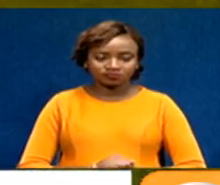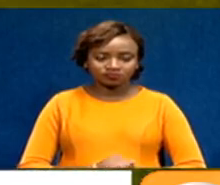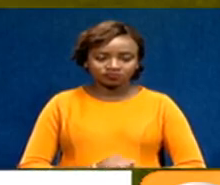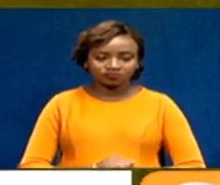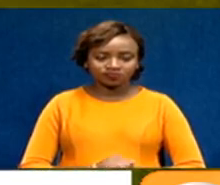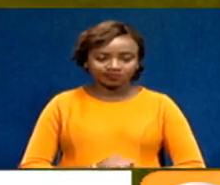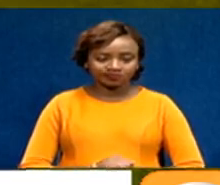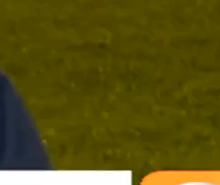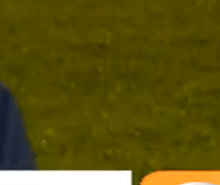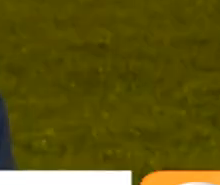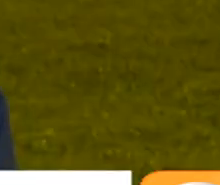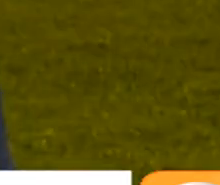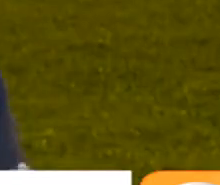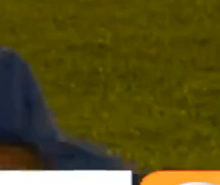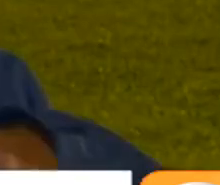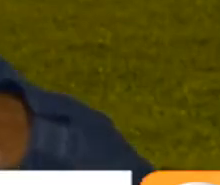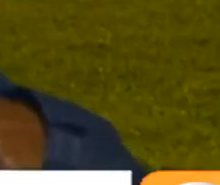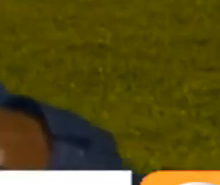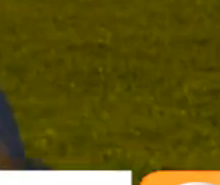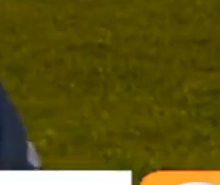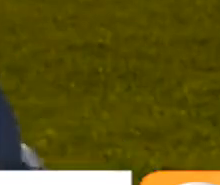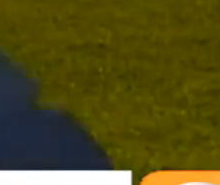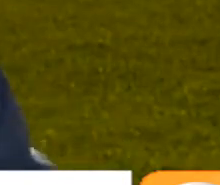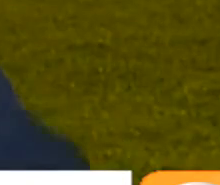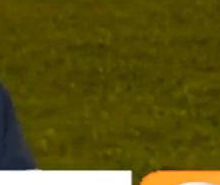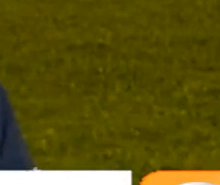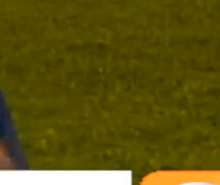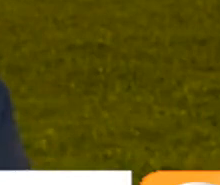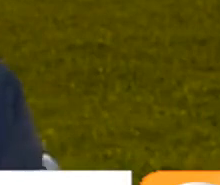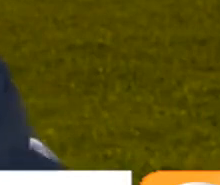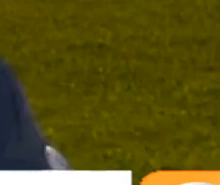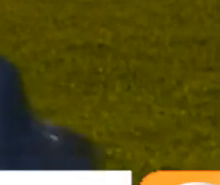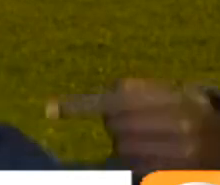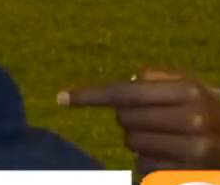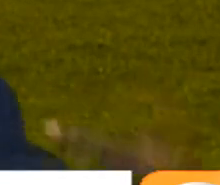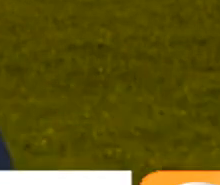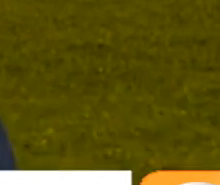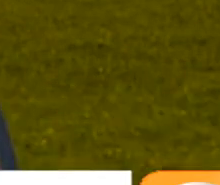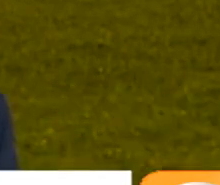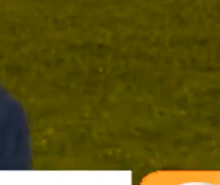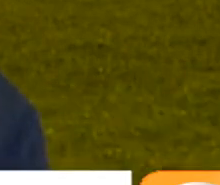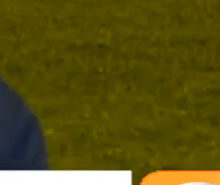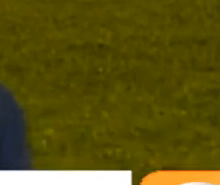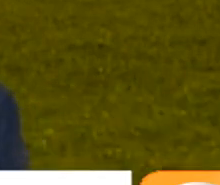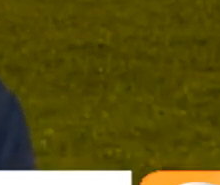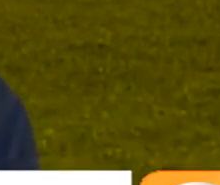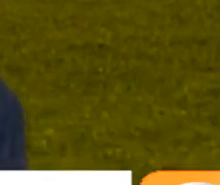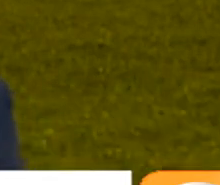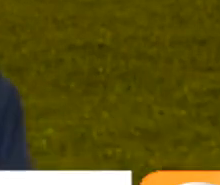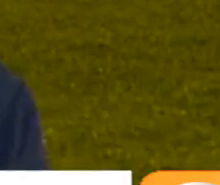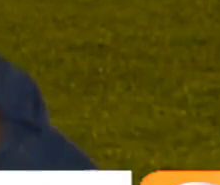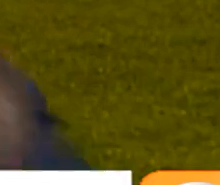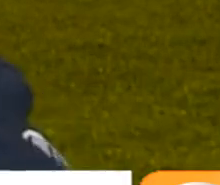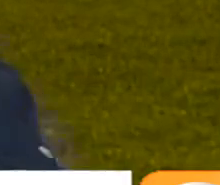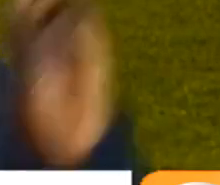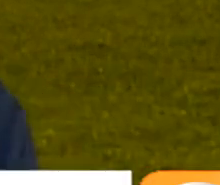going to get the gold. So I was really hoping for the silver, but I have an injury. So I tried, but almost at the